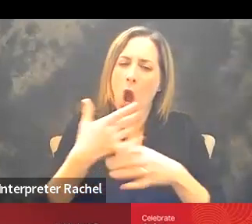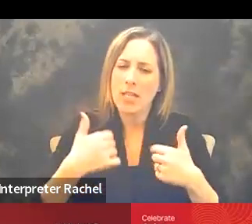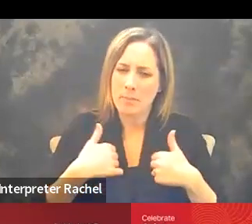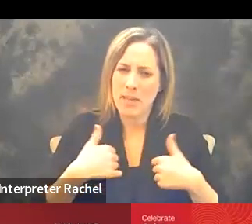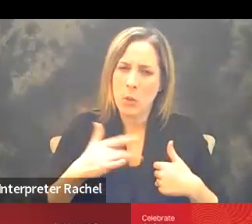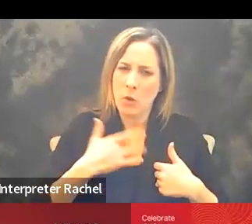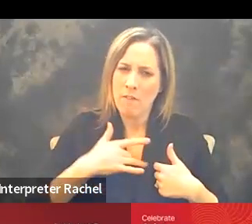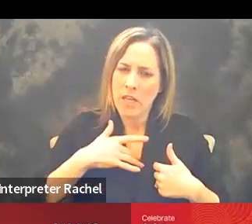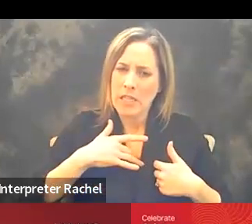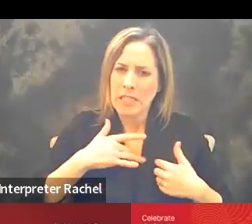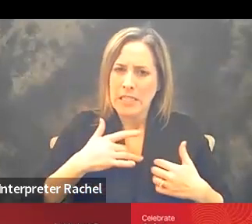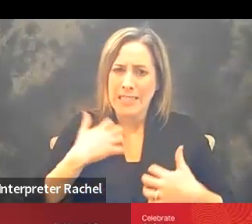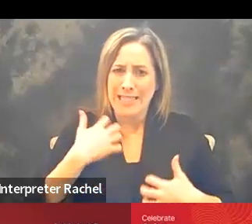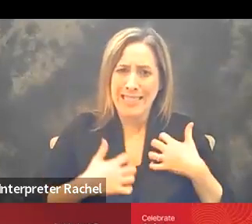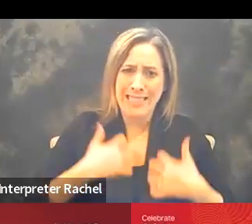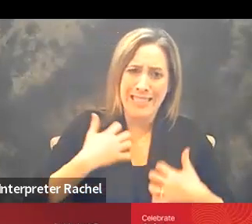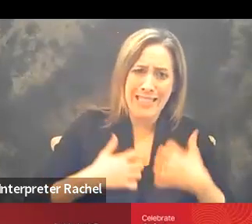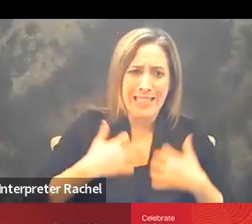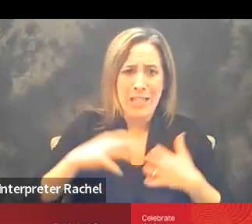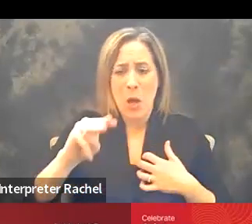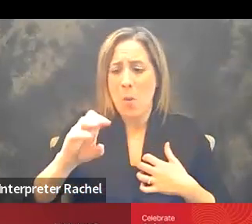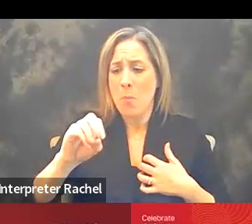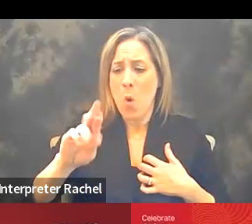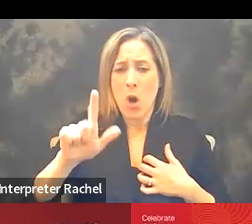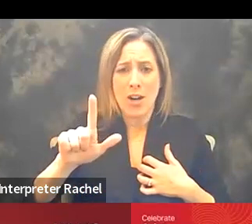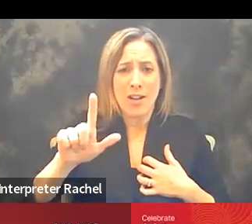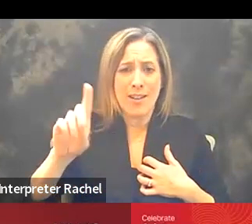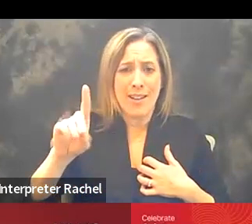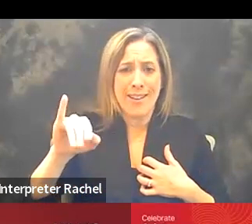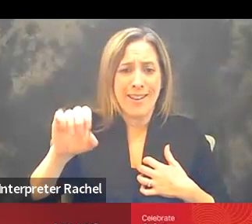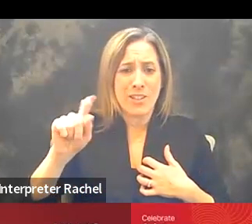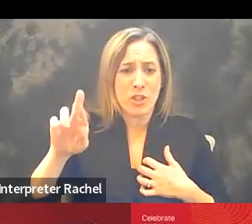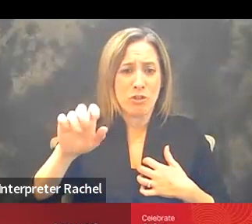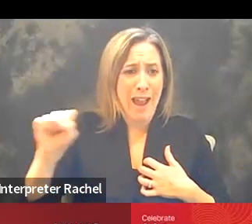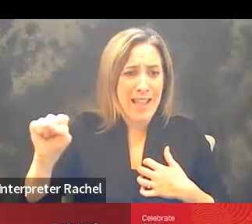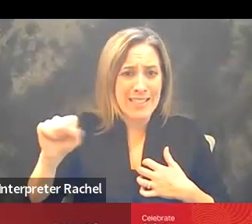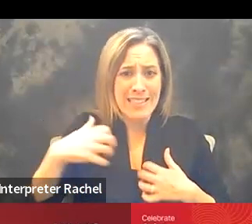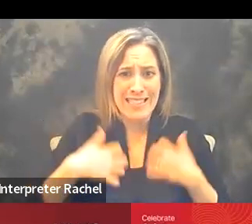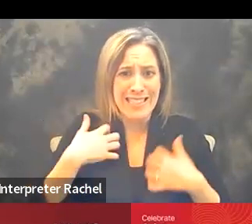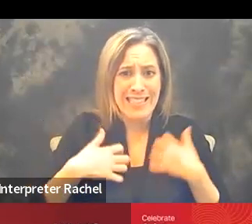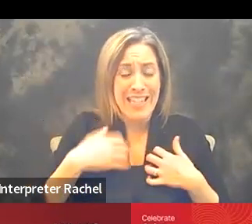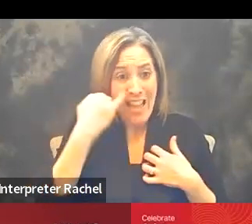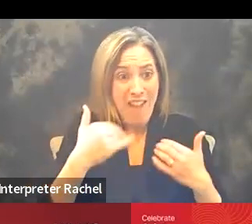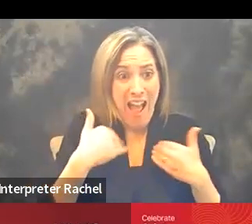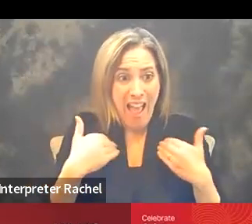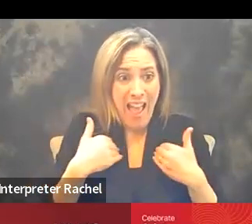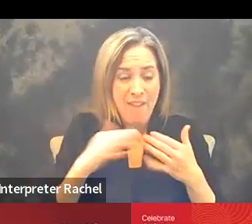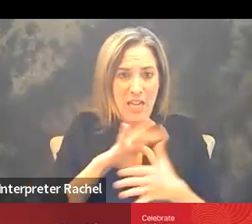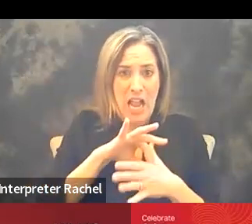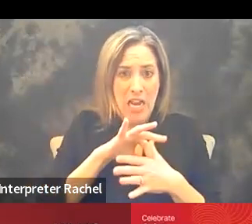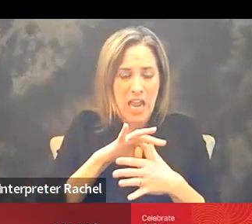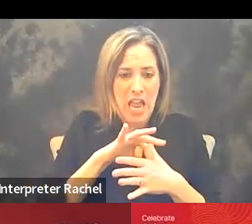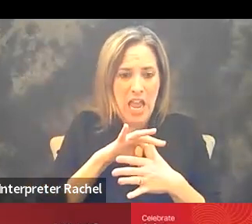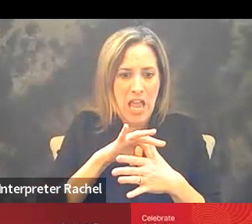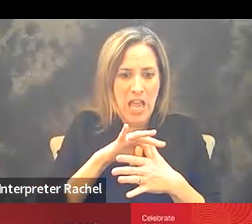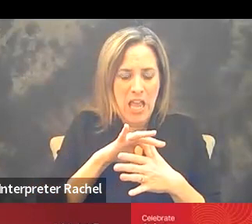correctly, because you figure if I am having this much trouble translating content that I'm familiarized with, what is the patient on